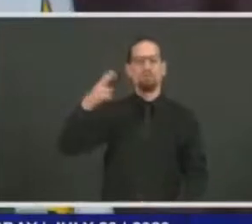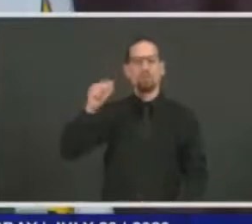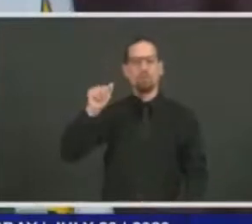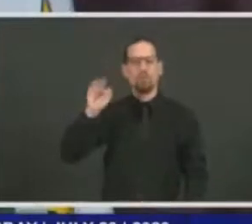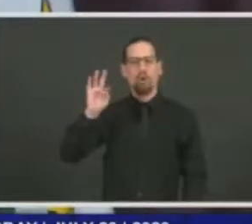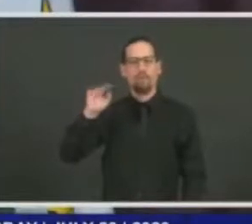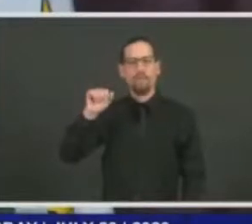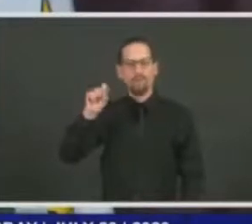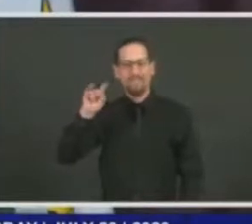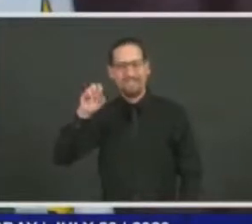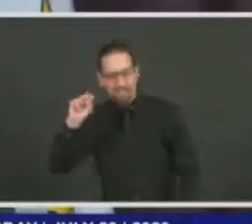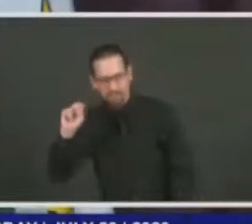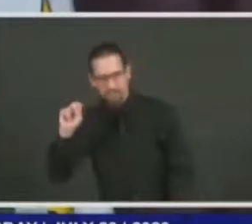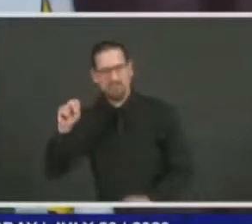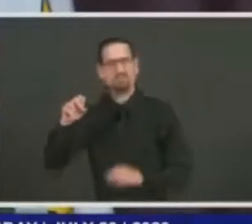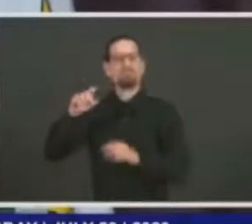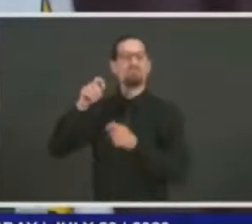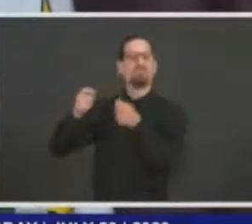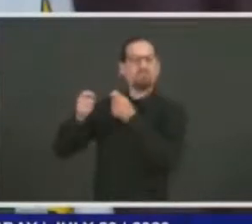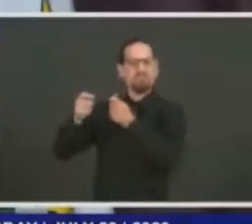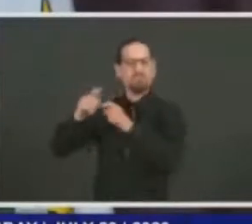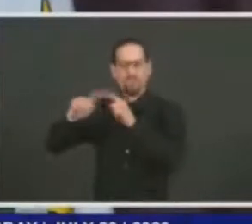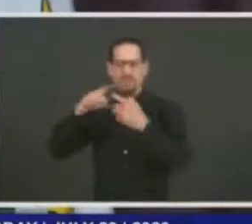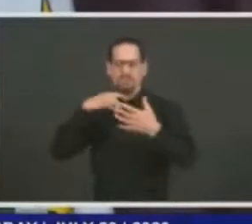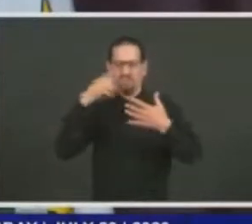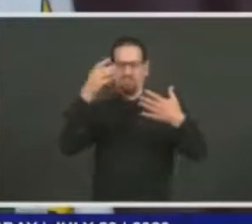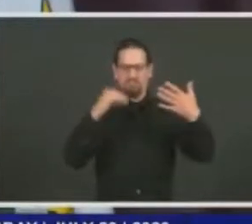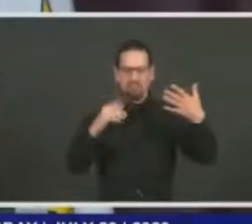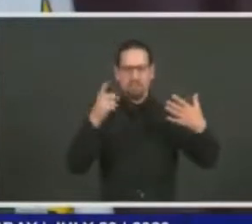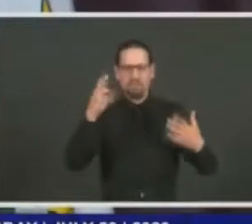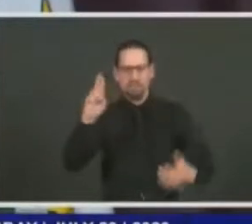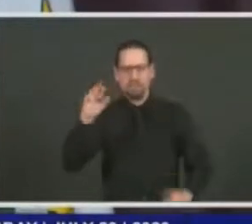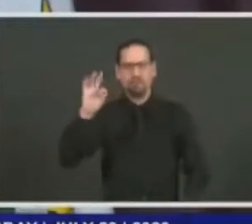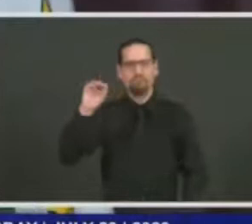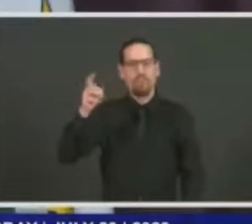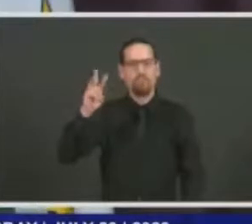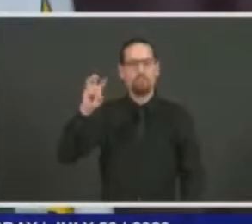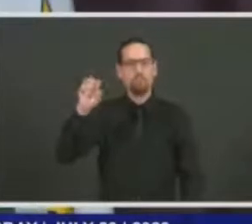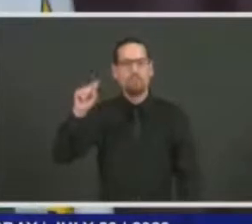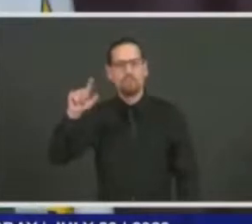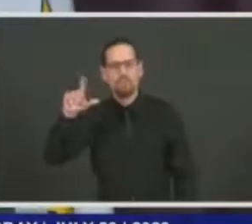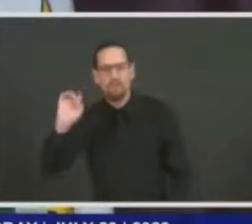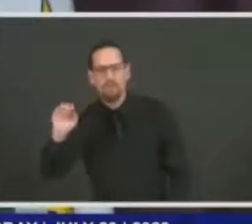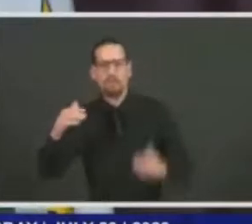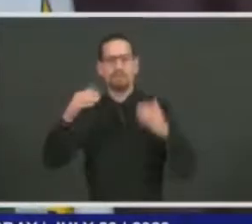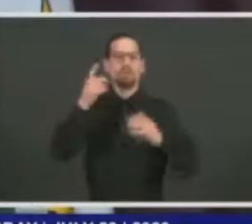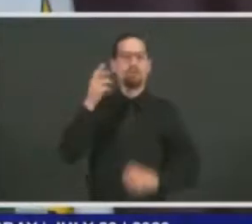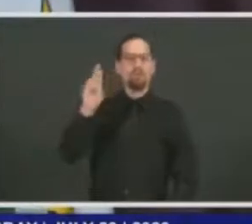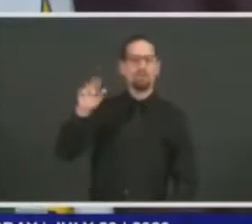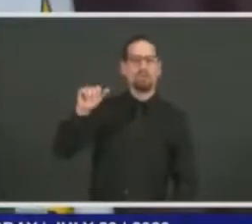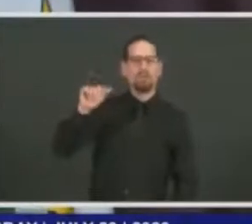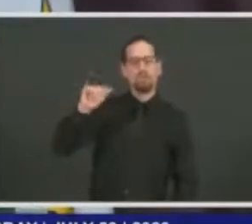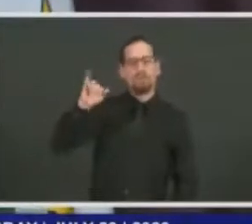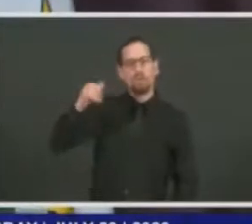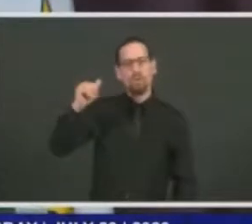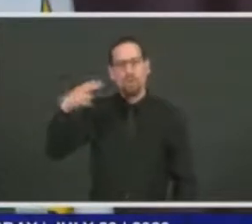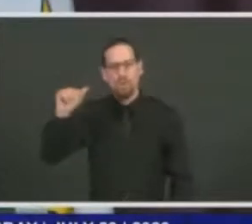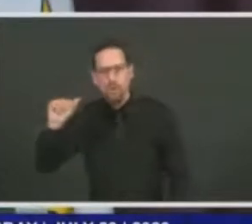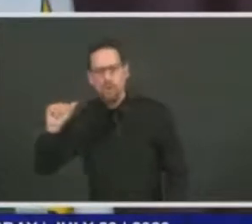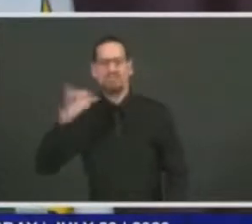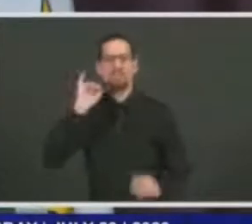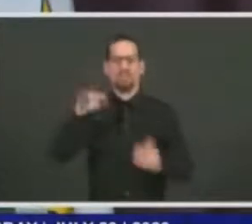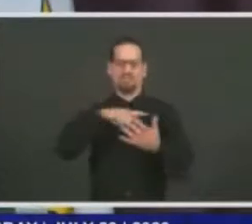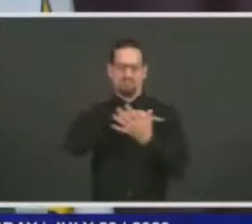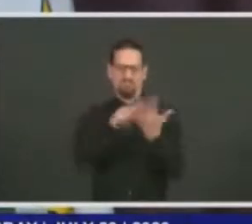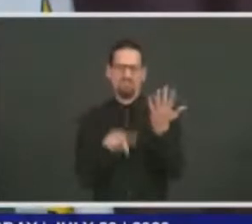Johns Hopkins, Dr. Weddle, former dean of Brown School of Public Health, and Dr. Ashish Shah, director of